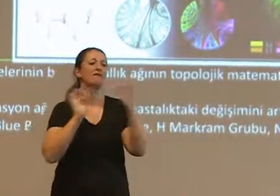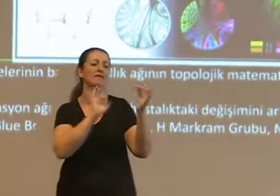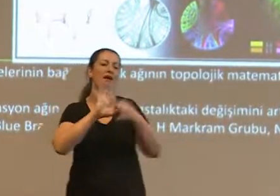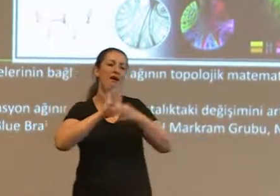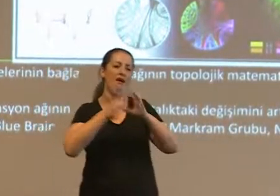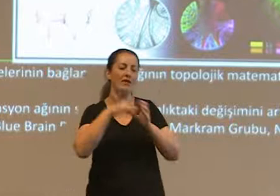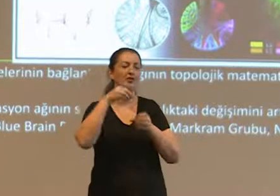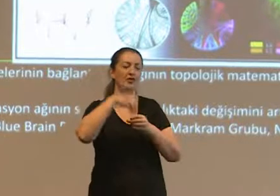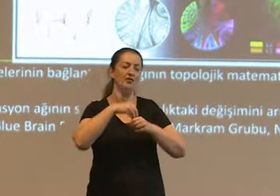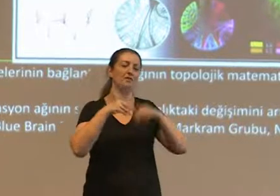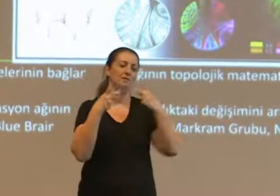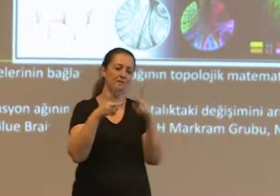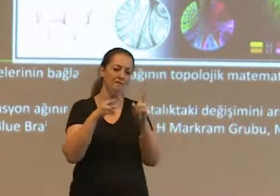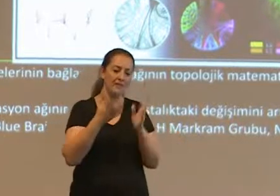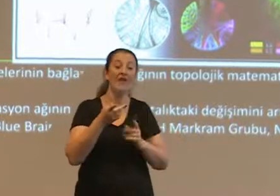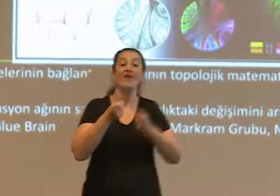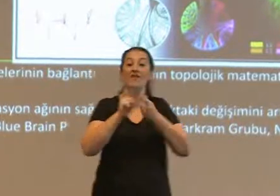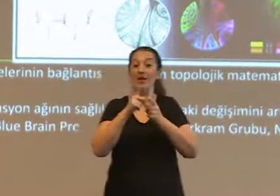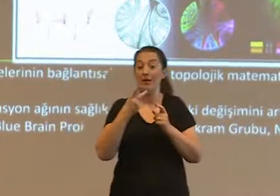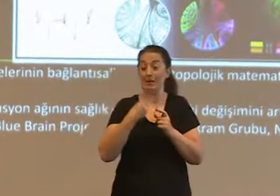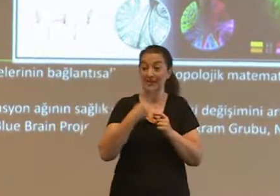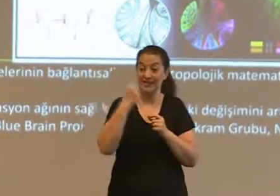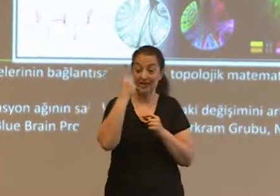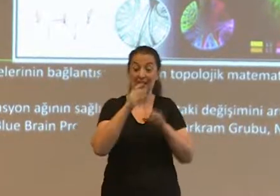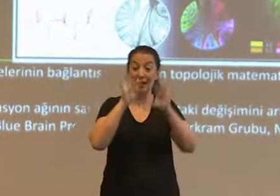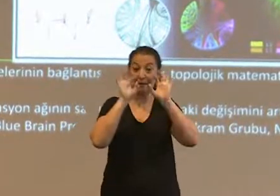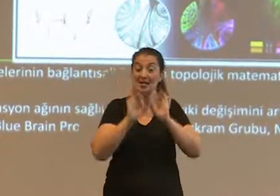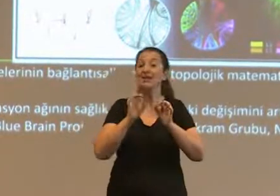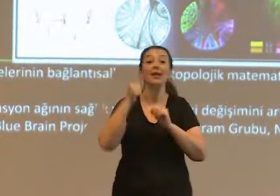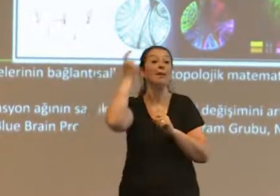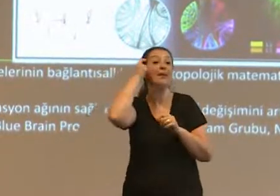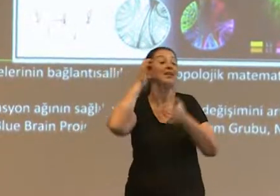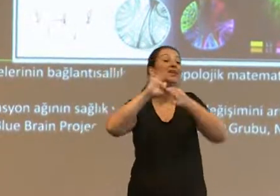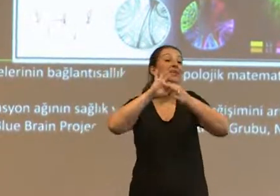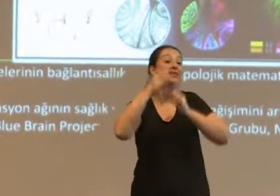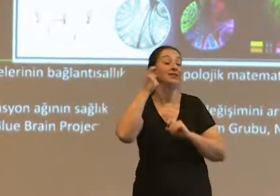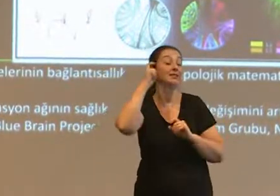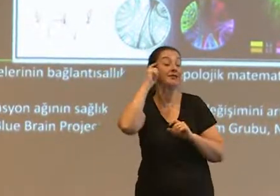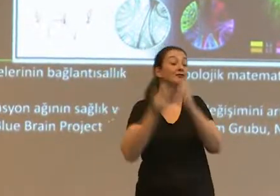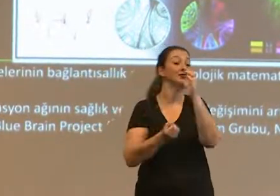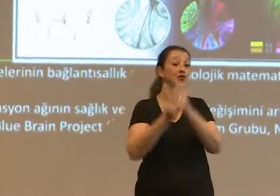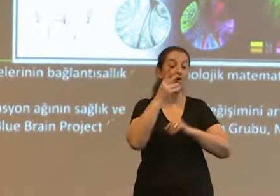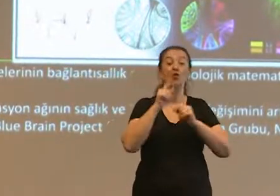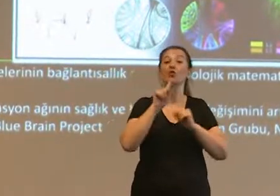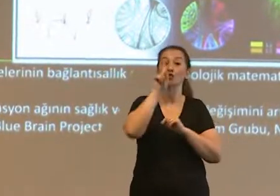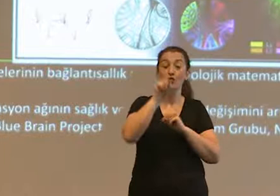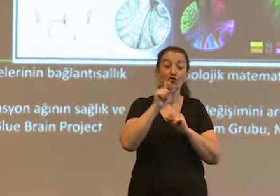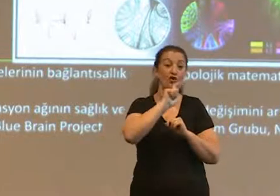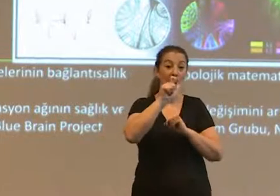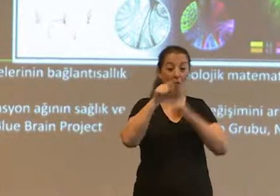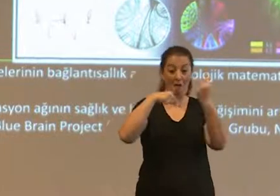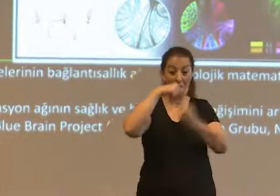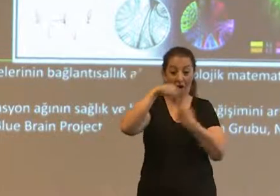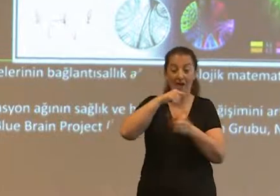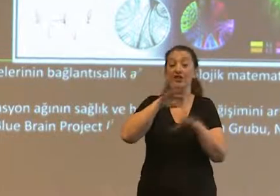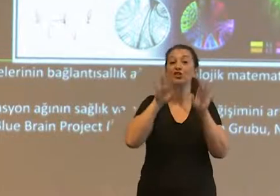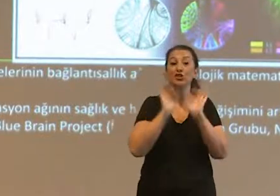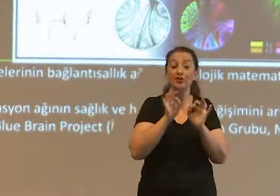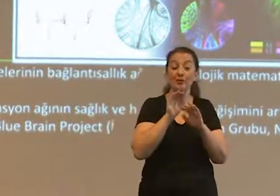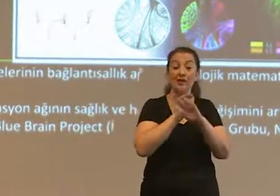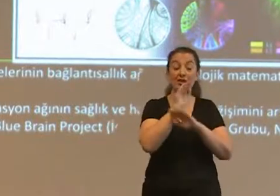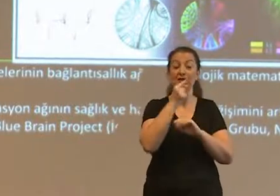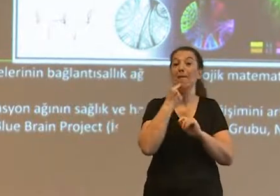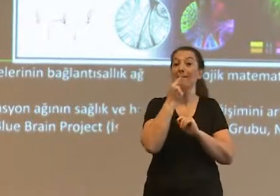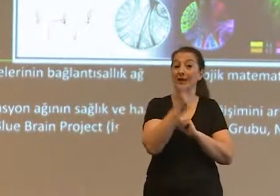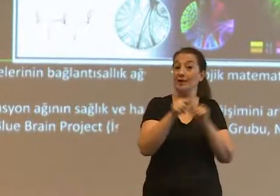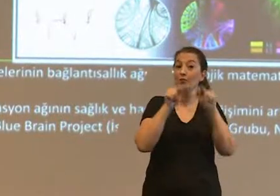mathematical modeling that we use in order to uncover interconnectedness in brain or